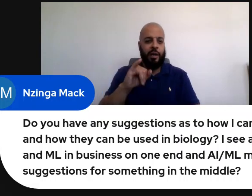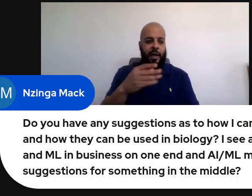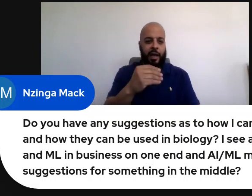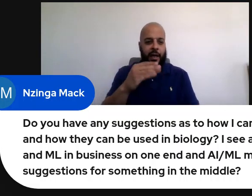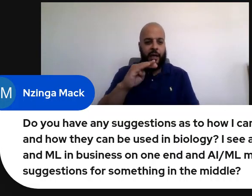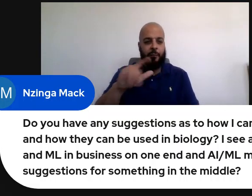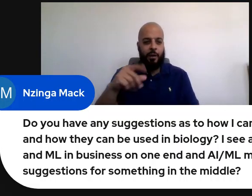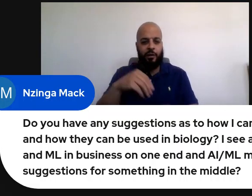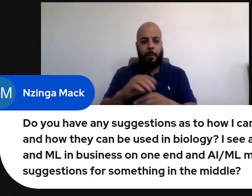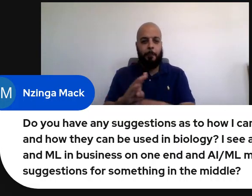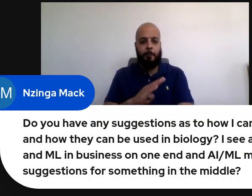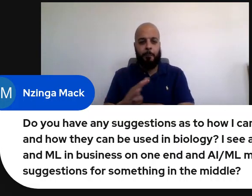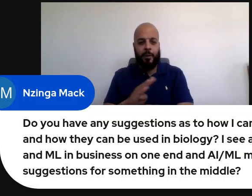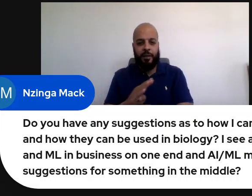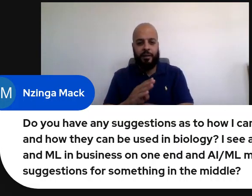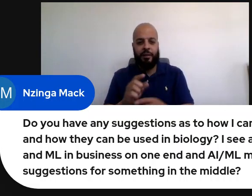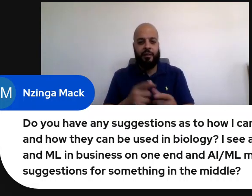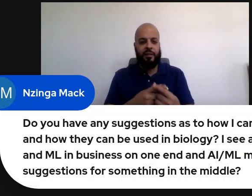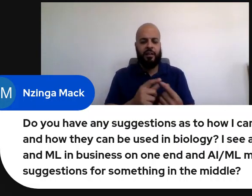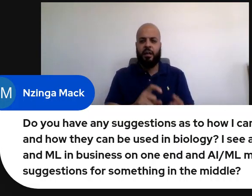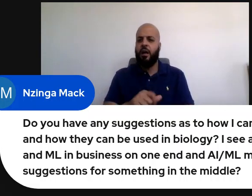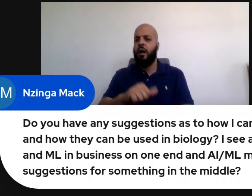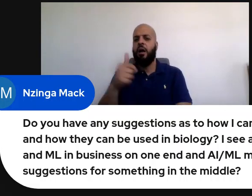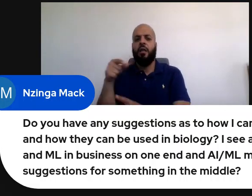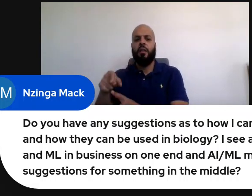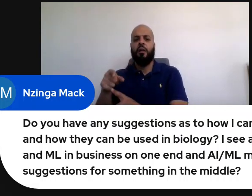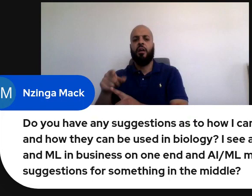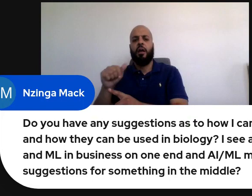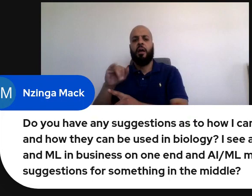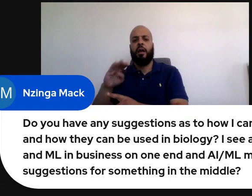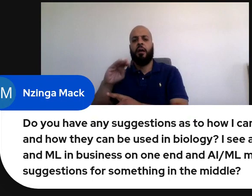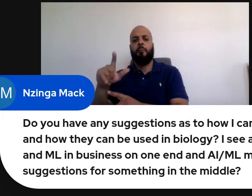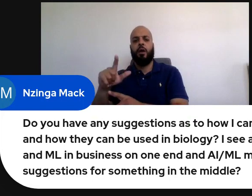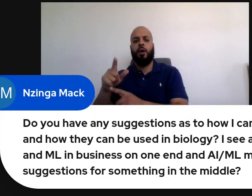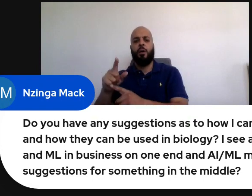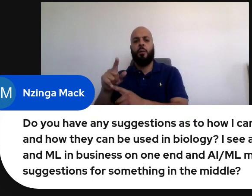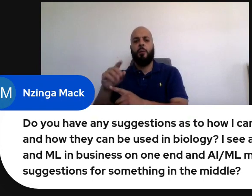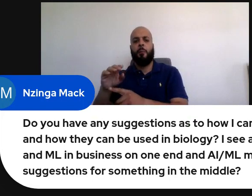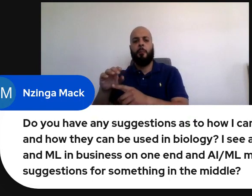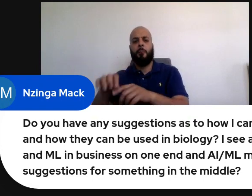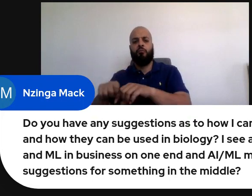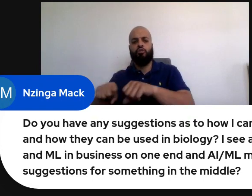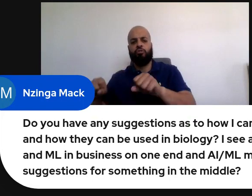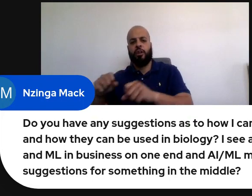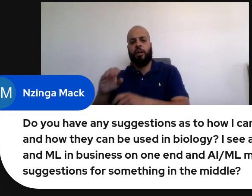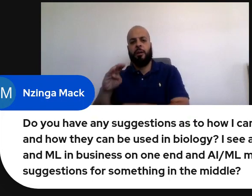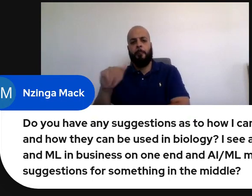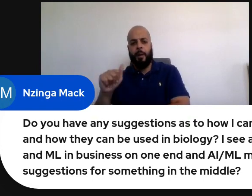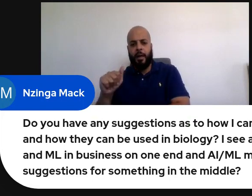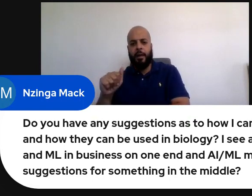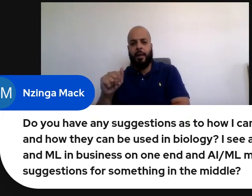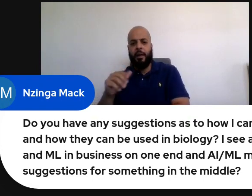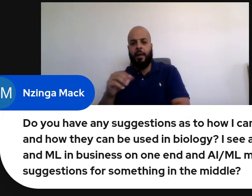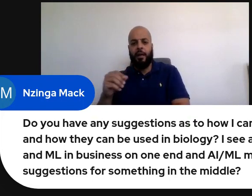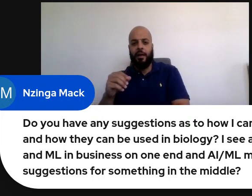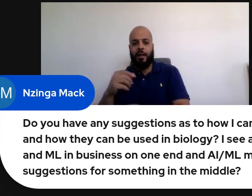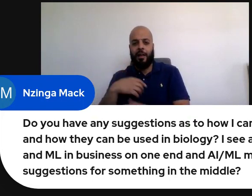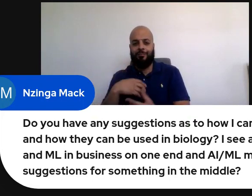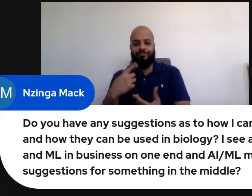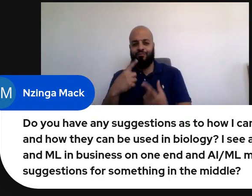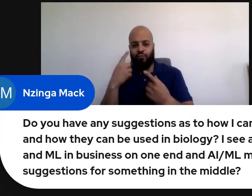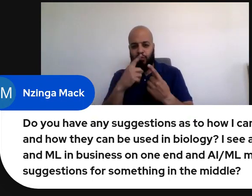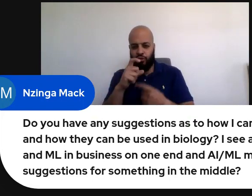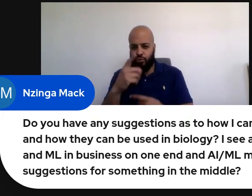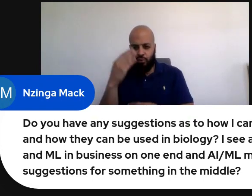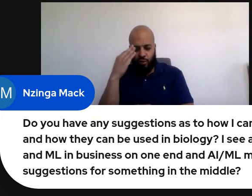on one end, and AI ML master's degree on the other end. Any suggestions for something in the middle?